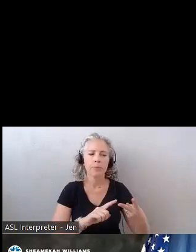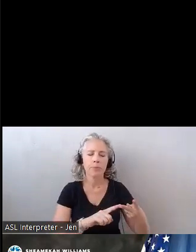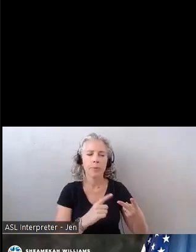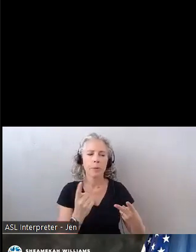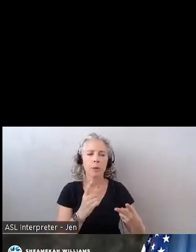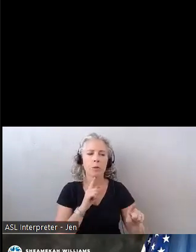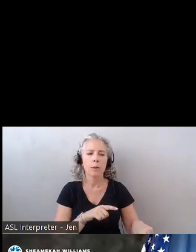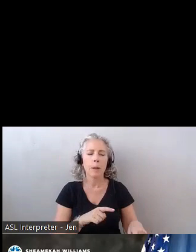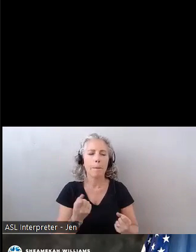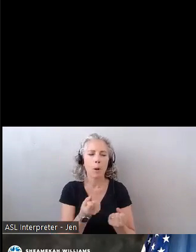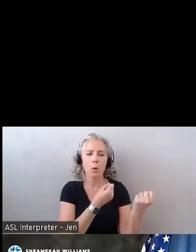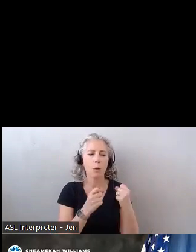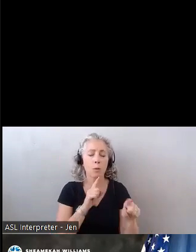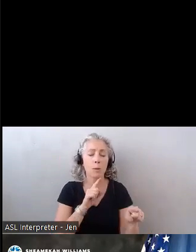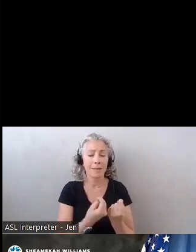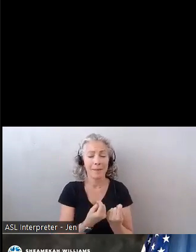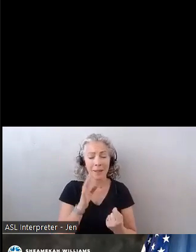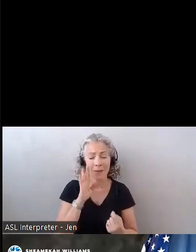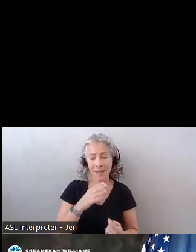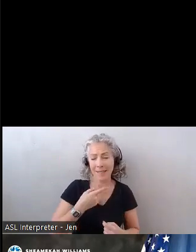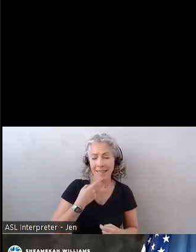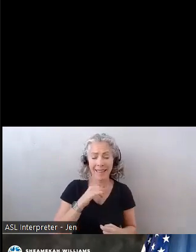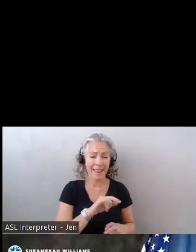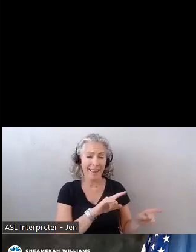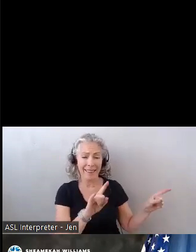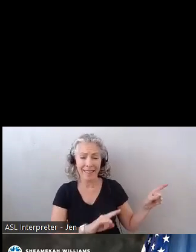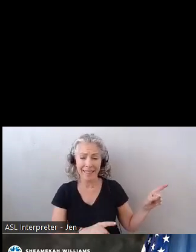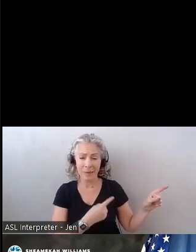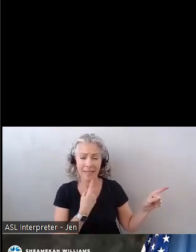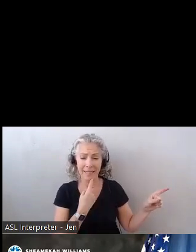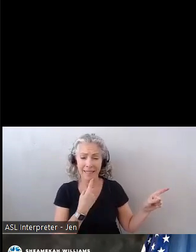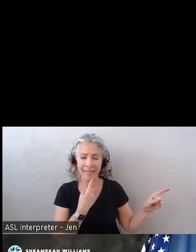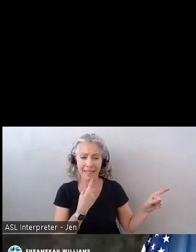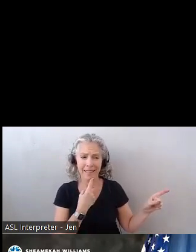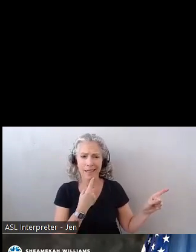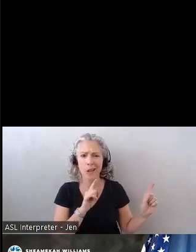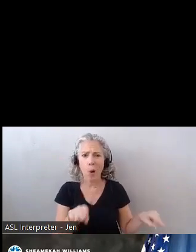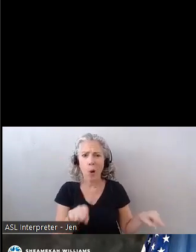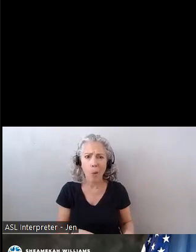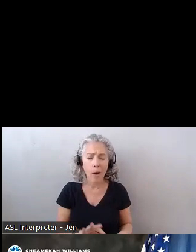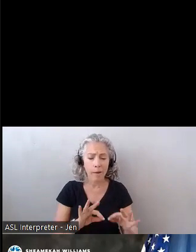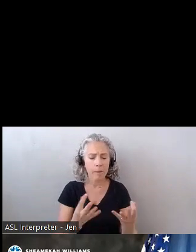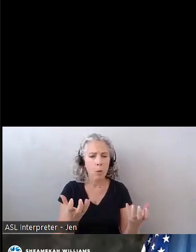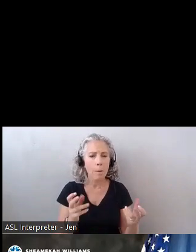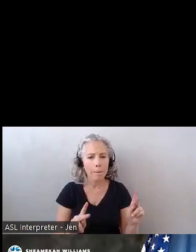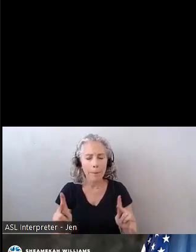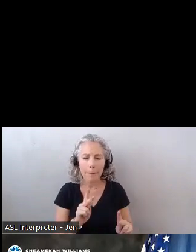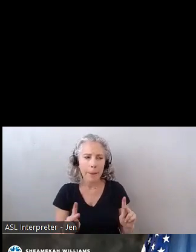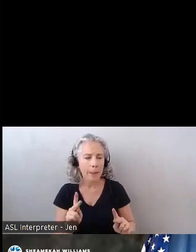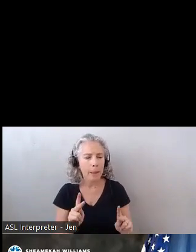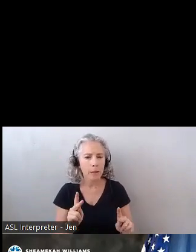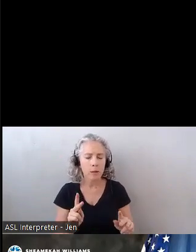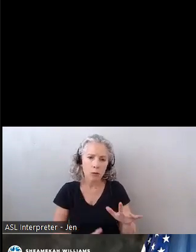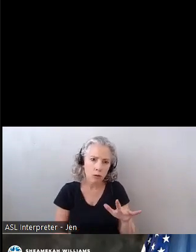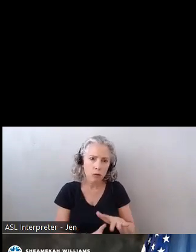I'm going to say this as my colleague Liz Manley would say, just go. Families want people to just come